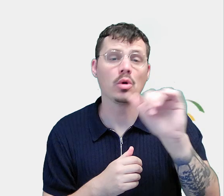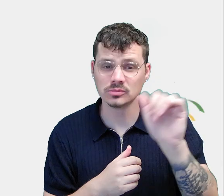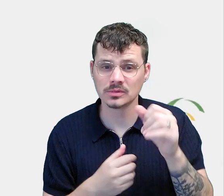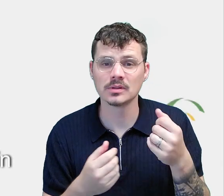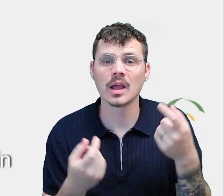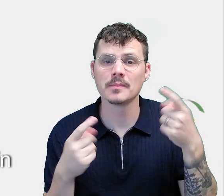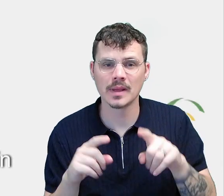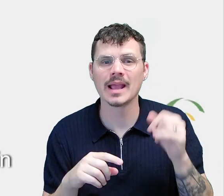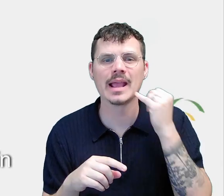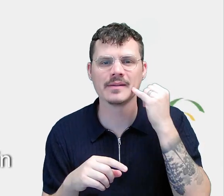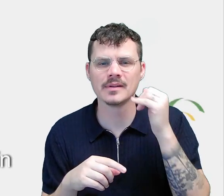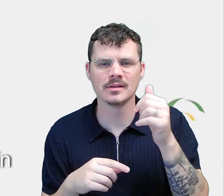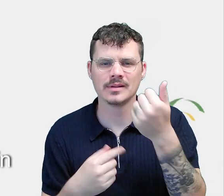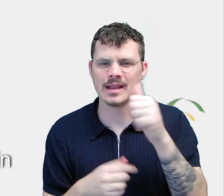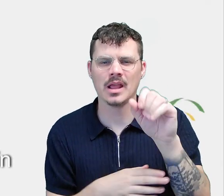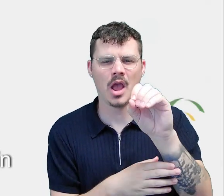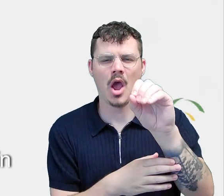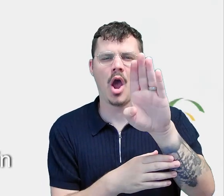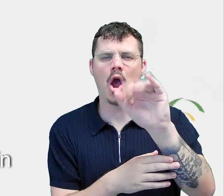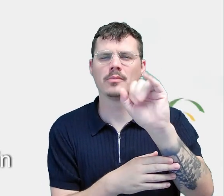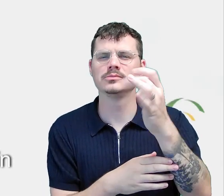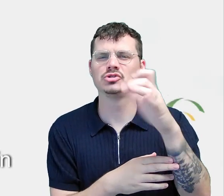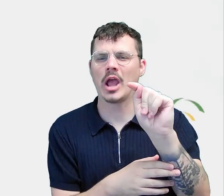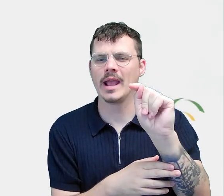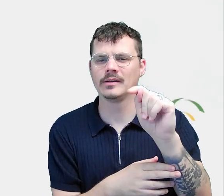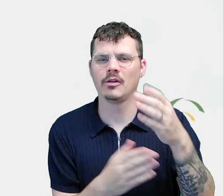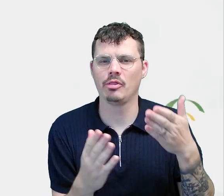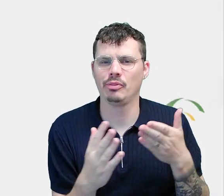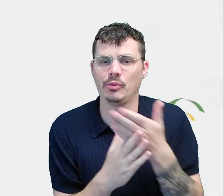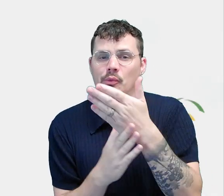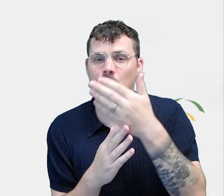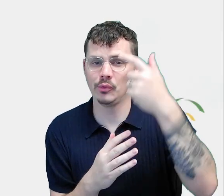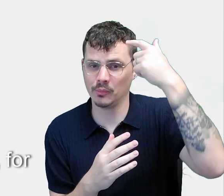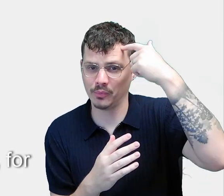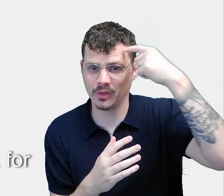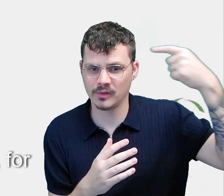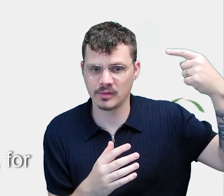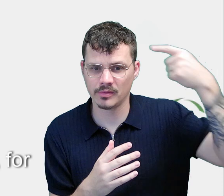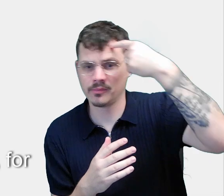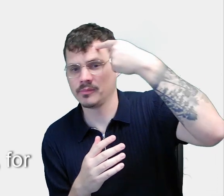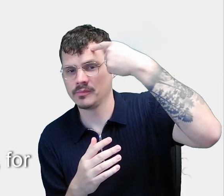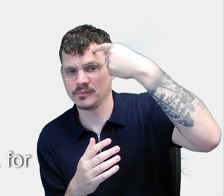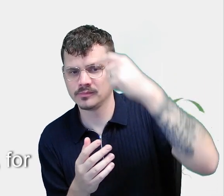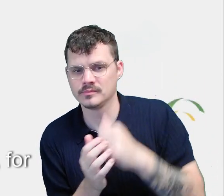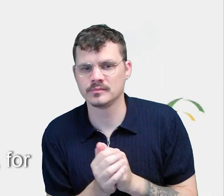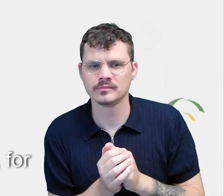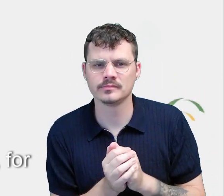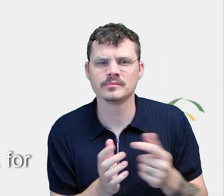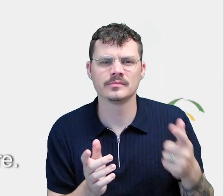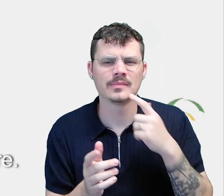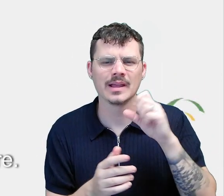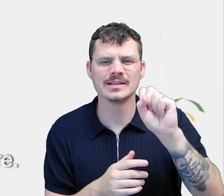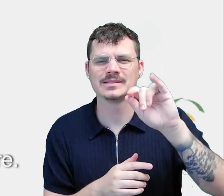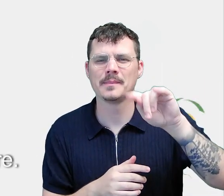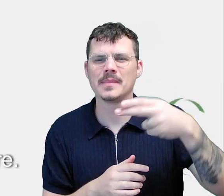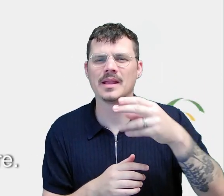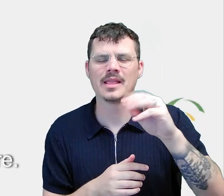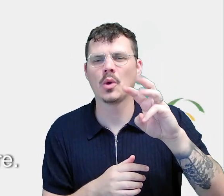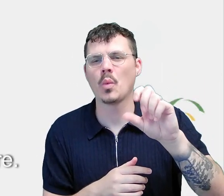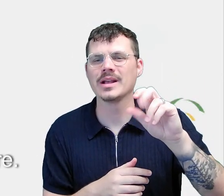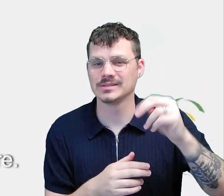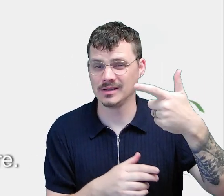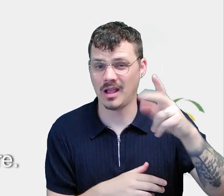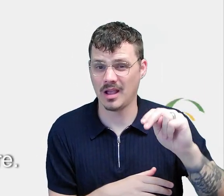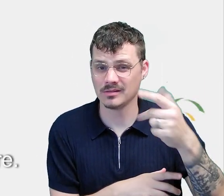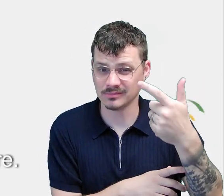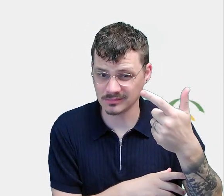object goes through the skull into the brain tissue. The aqueduct of Smith & Wesson, for example, or